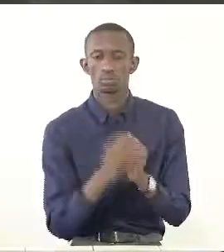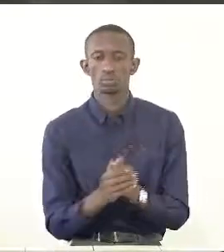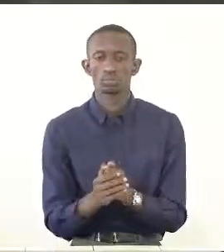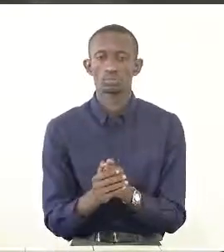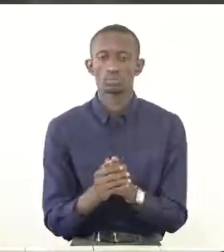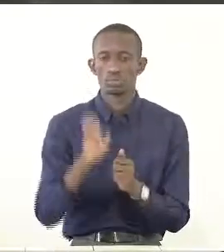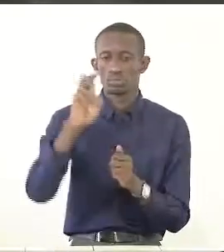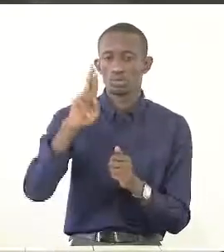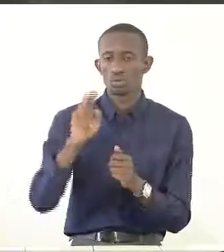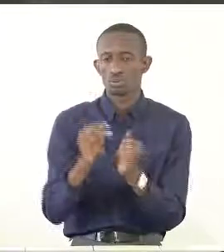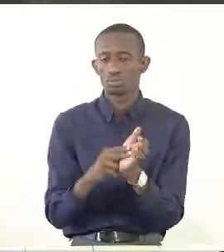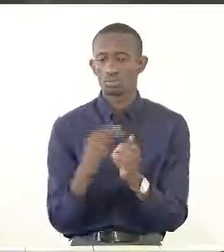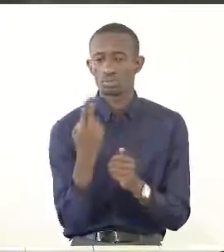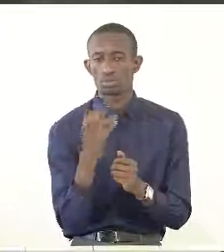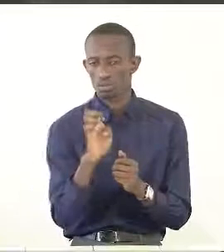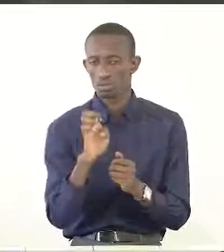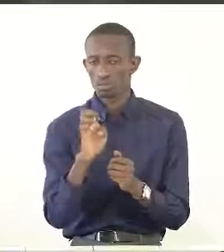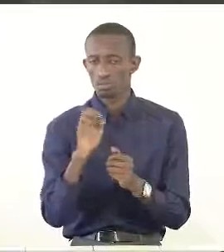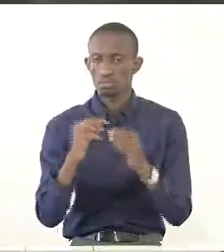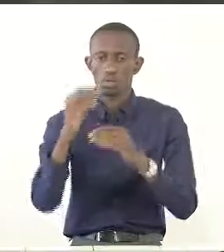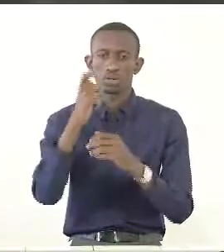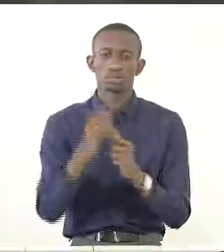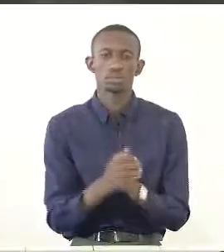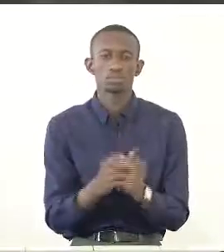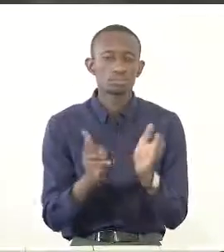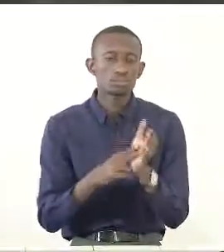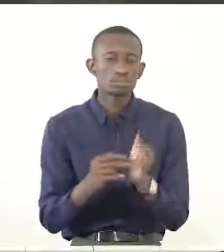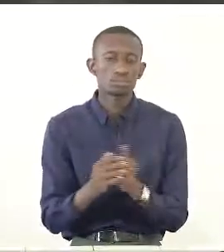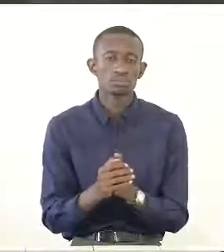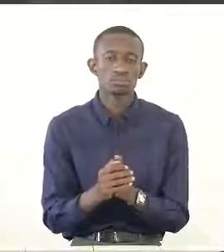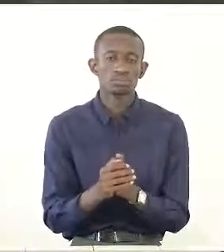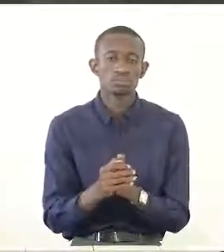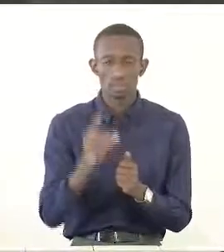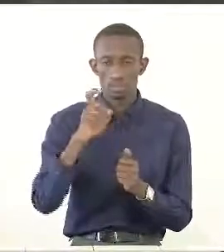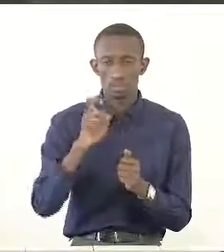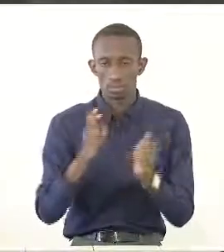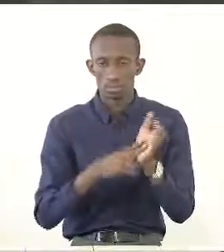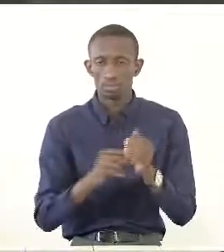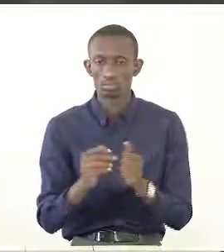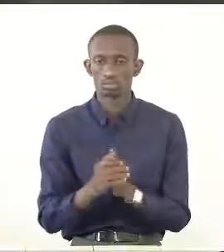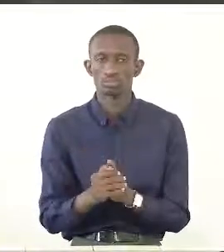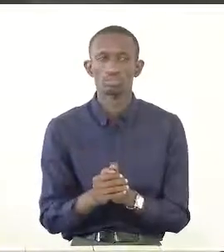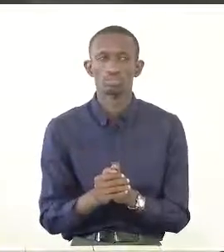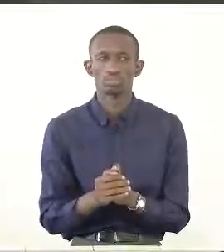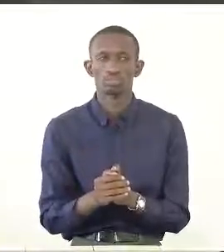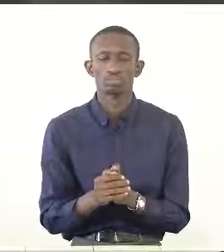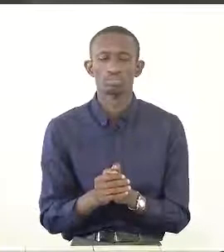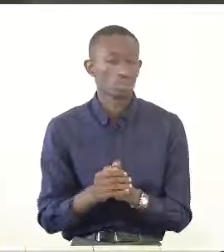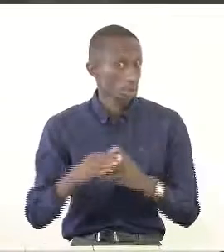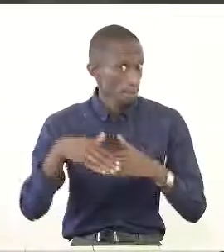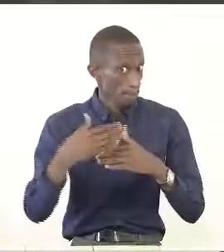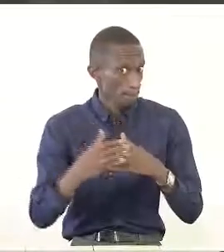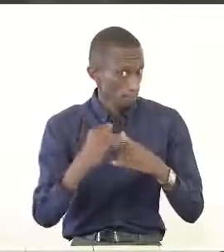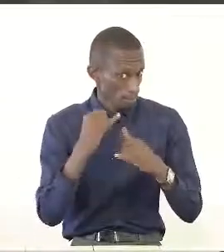x. Then dx, which is equal to dz. But still, I have e